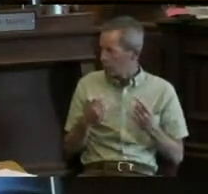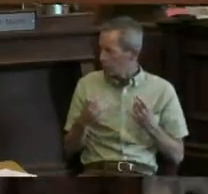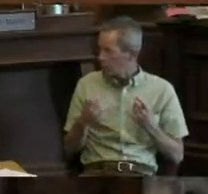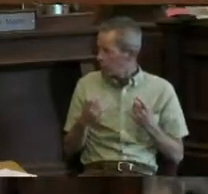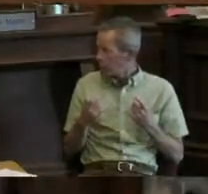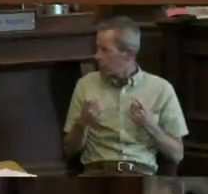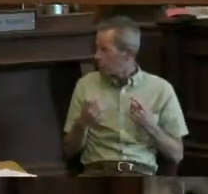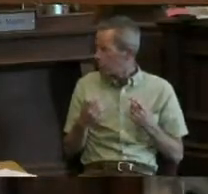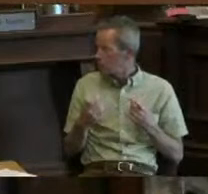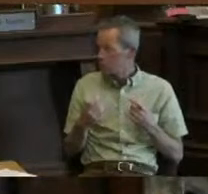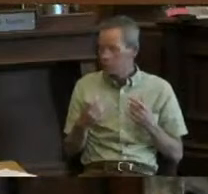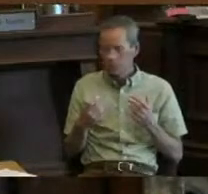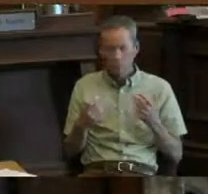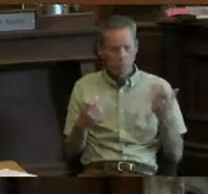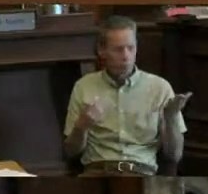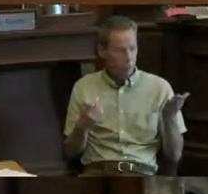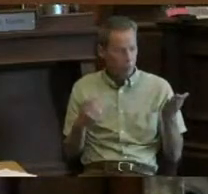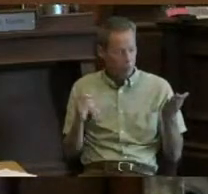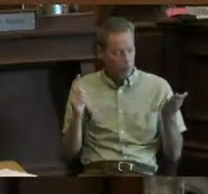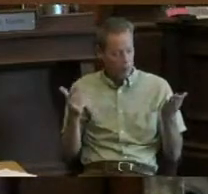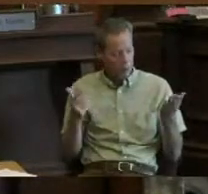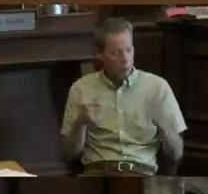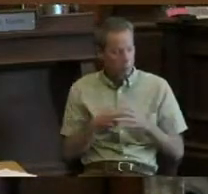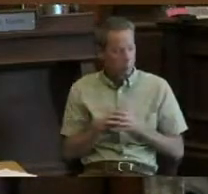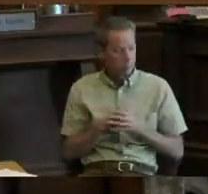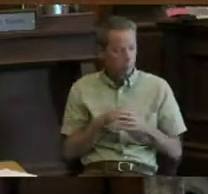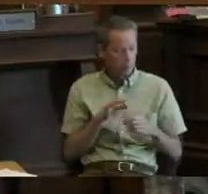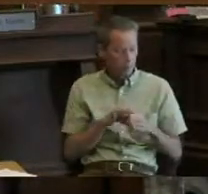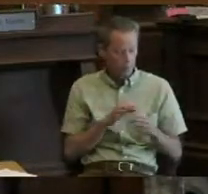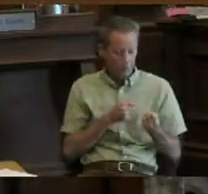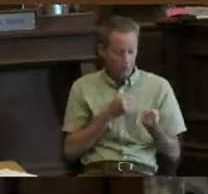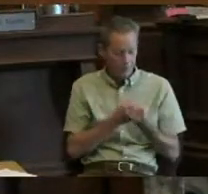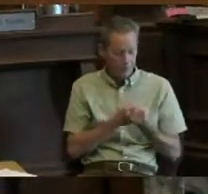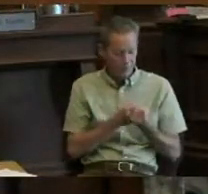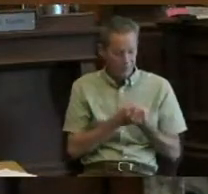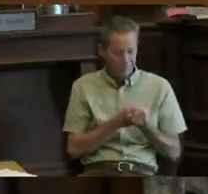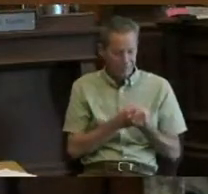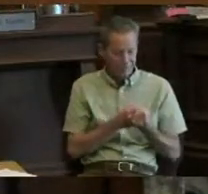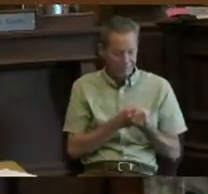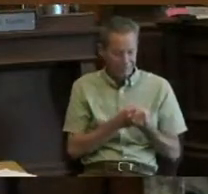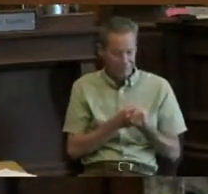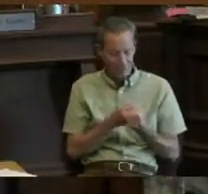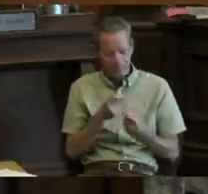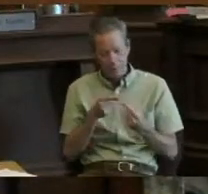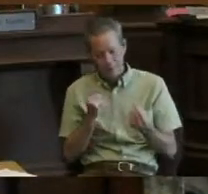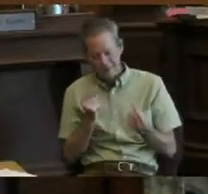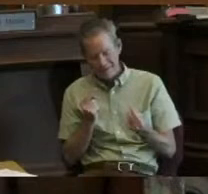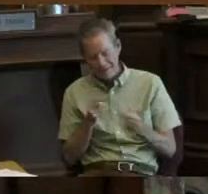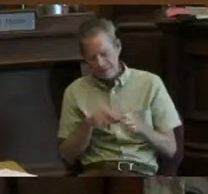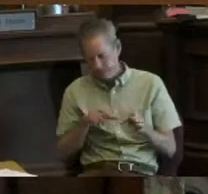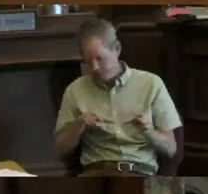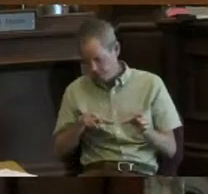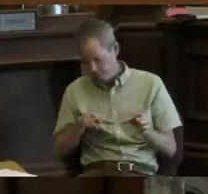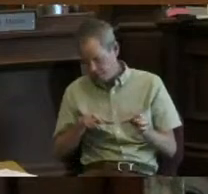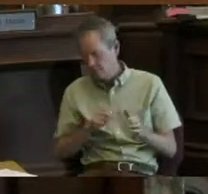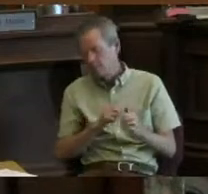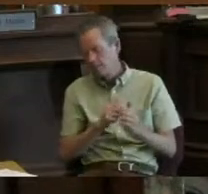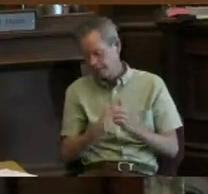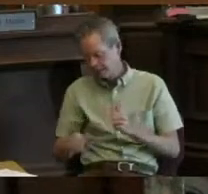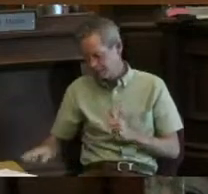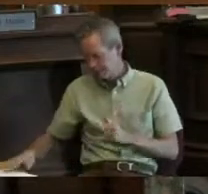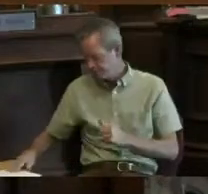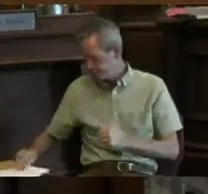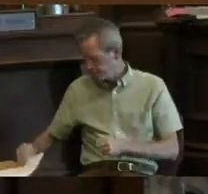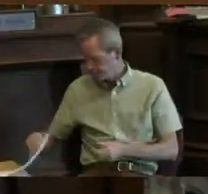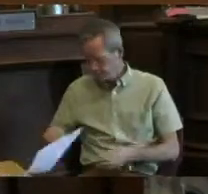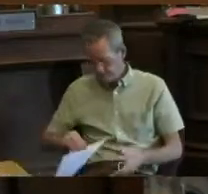entertain a motion. Move it. Second. Move the second. Now we vote. All in favor say aye. Aye. Aye. Any opposed? Any abstention? Motion